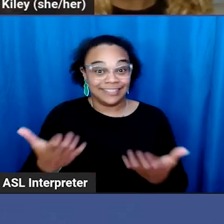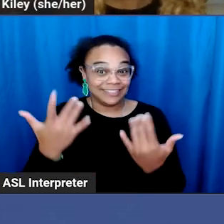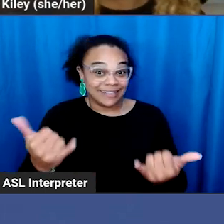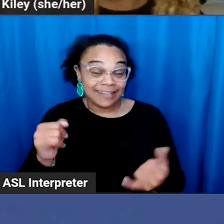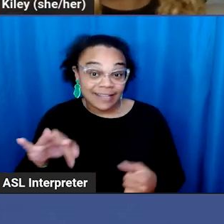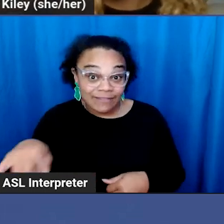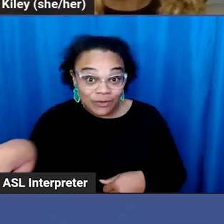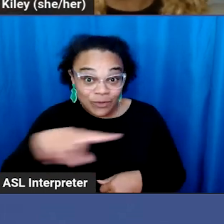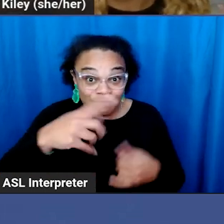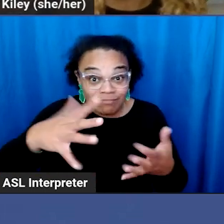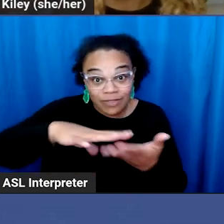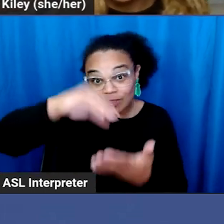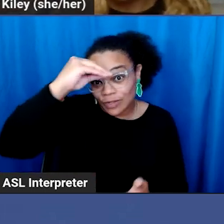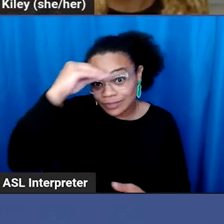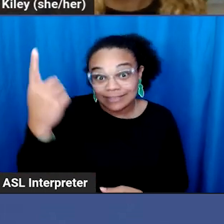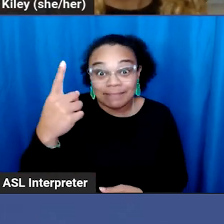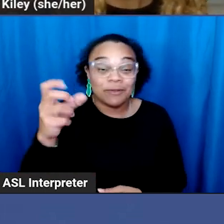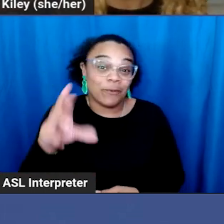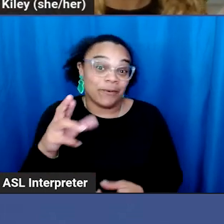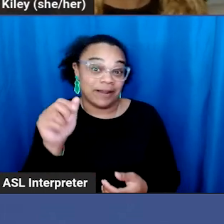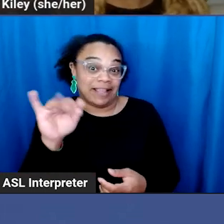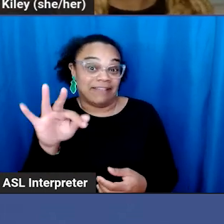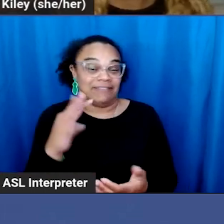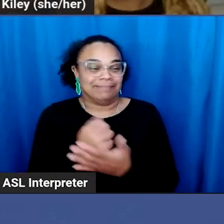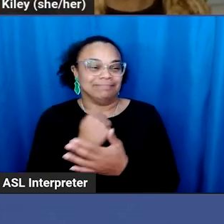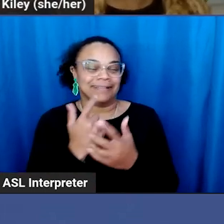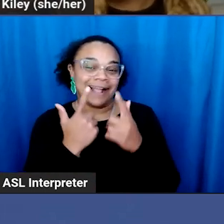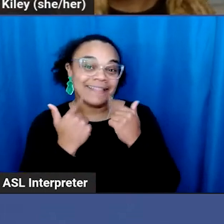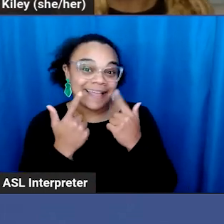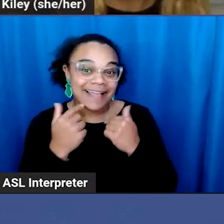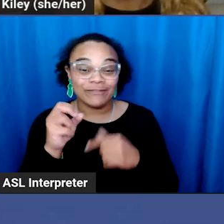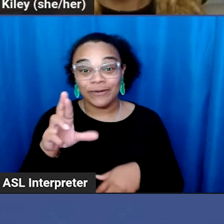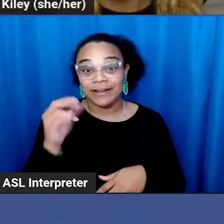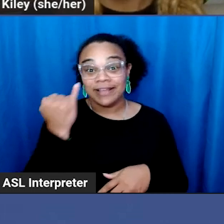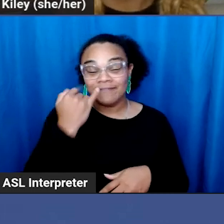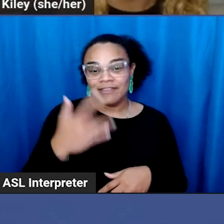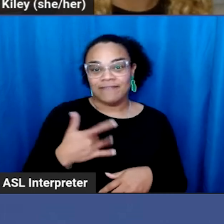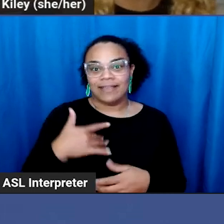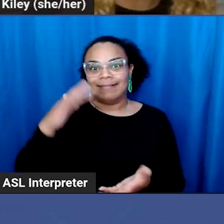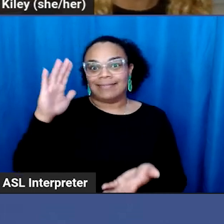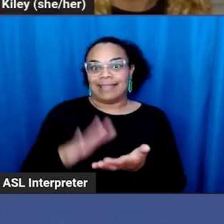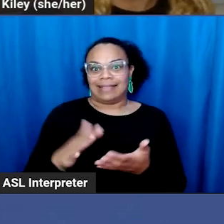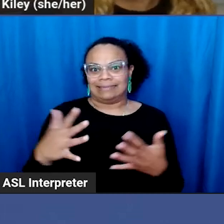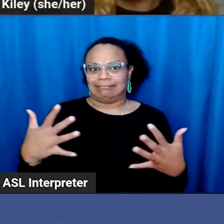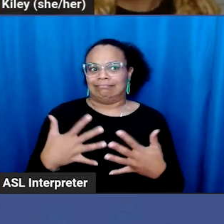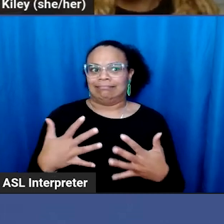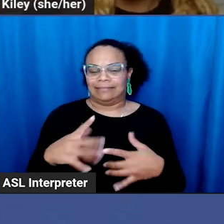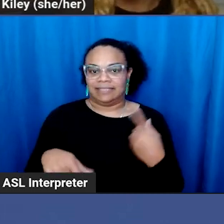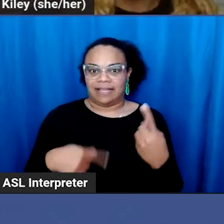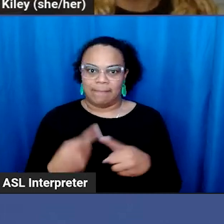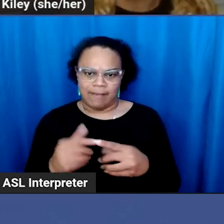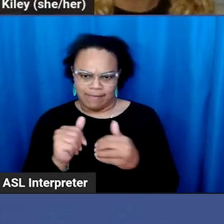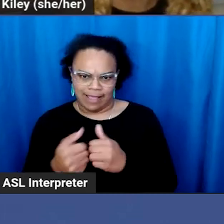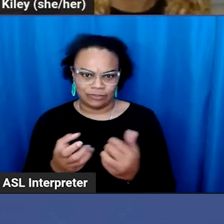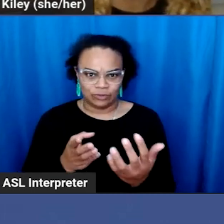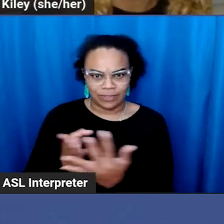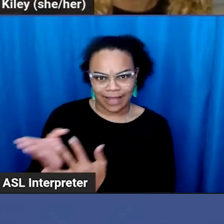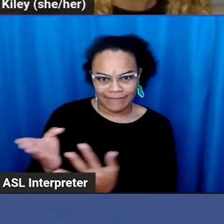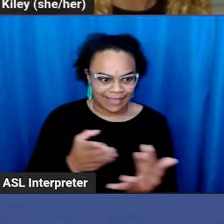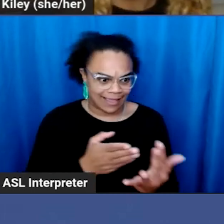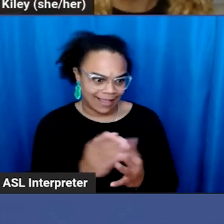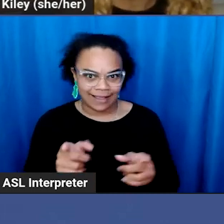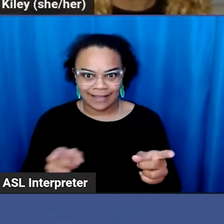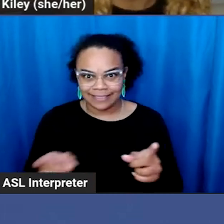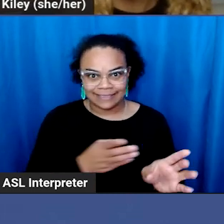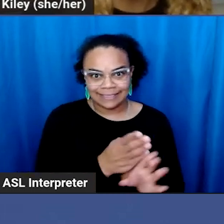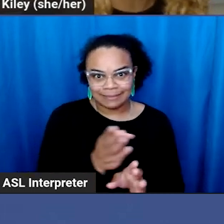learned something, maybe had a little bit of a laugh, or at least feel less intimidated by the idea of navigating these spaces,